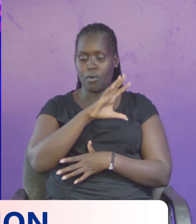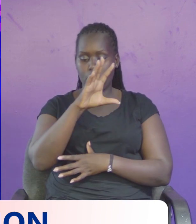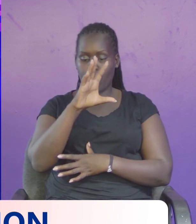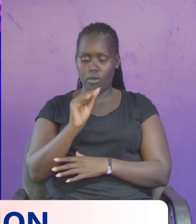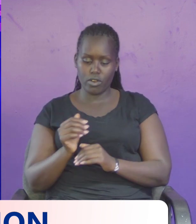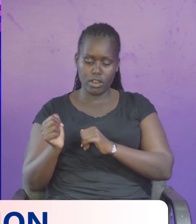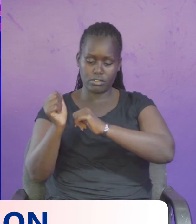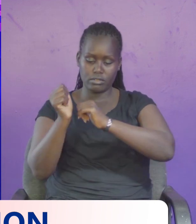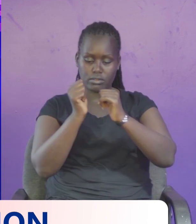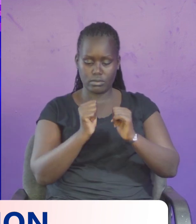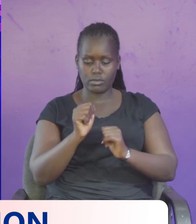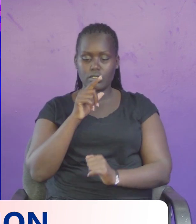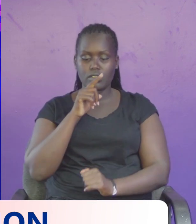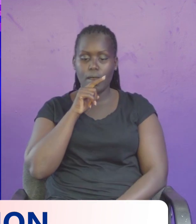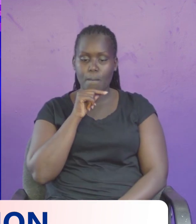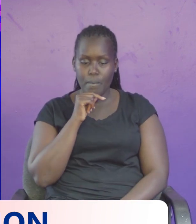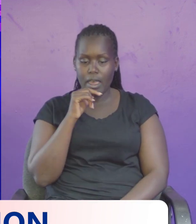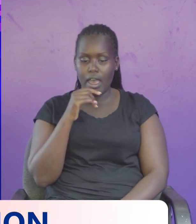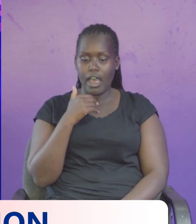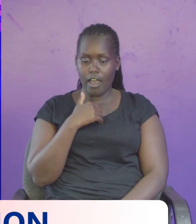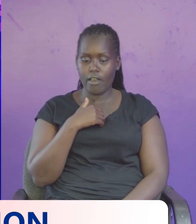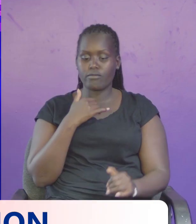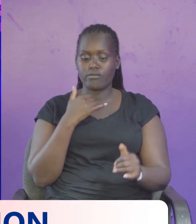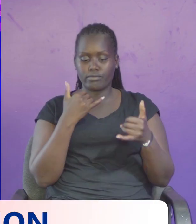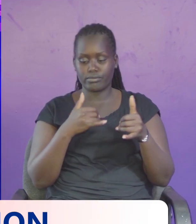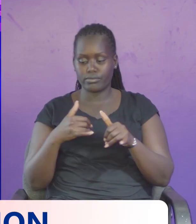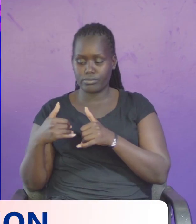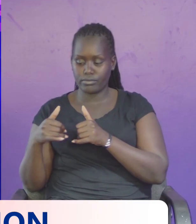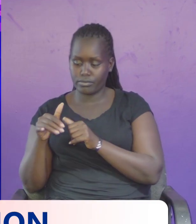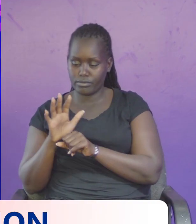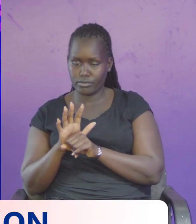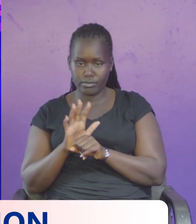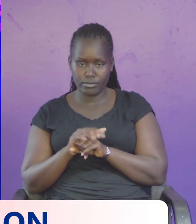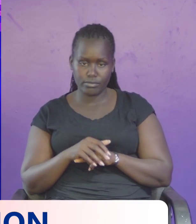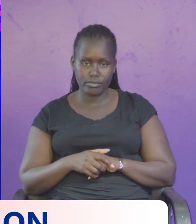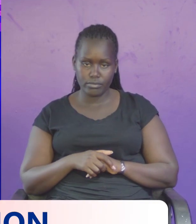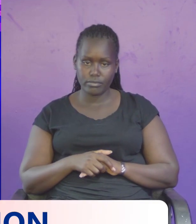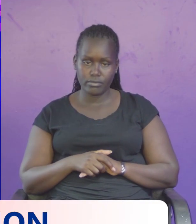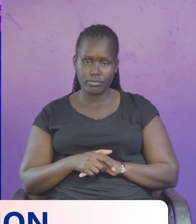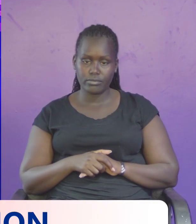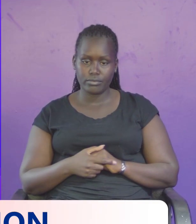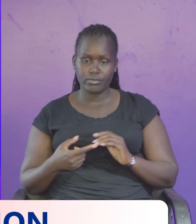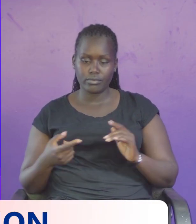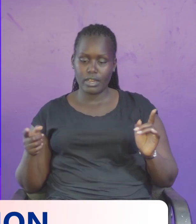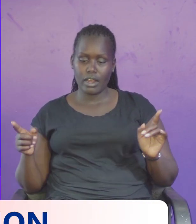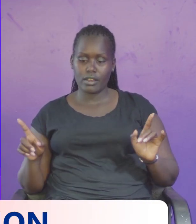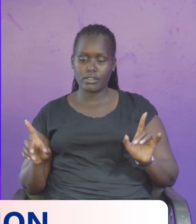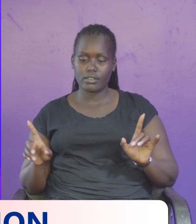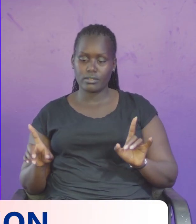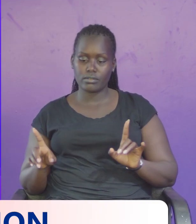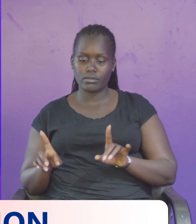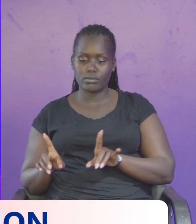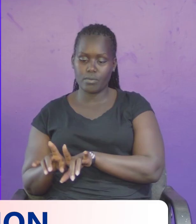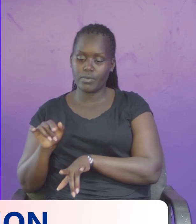men, wanakwanga na mchezo ingine, Mr. Jonah. But then, even as on the onset, you know, these